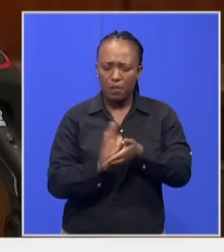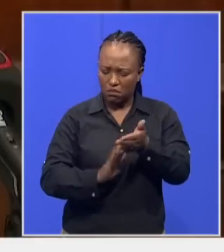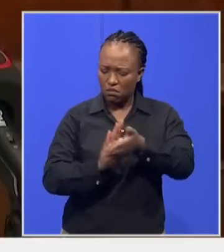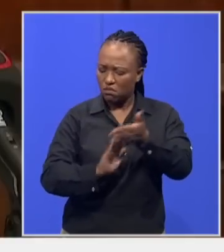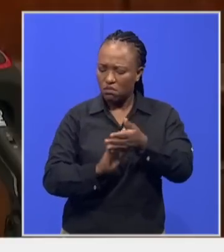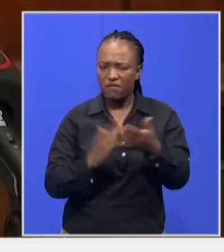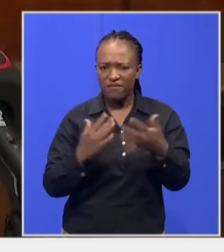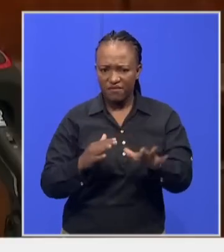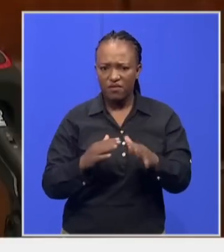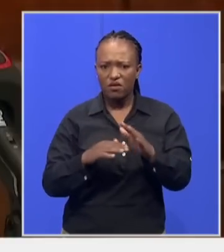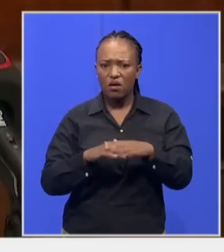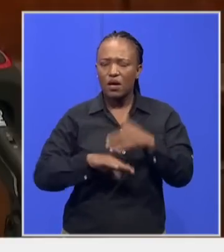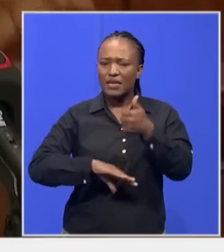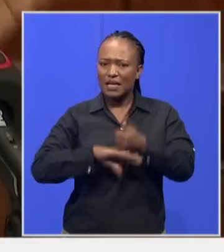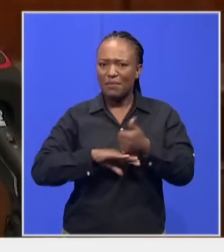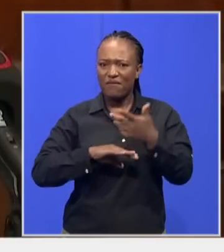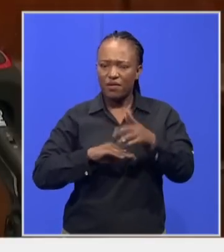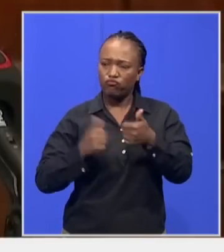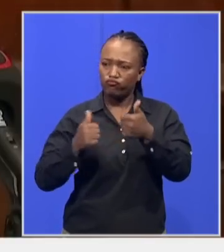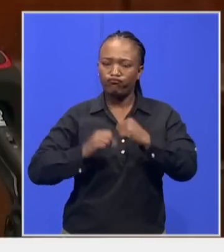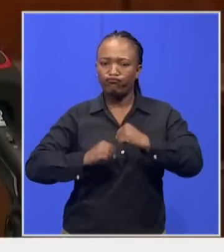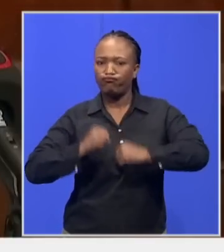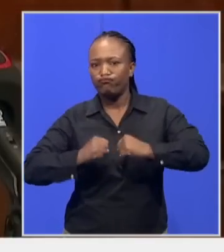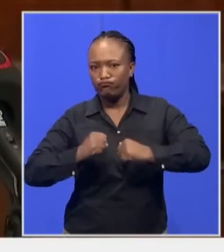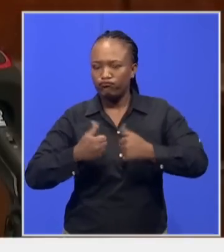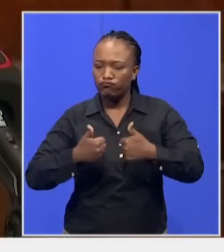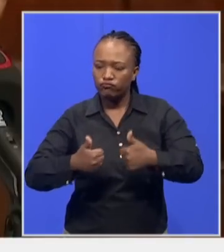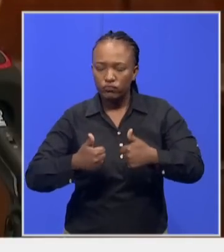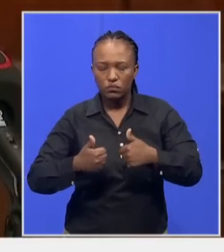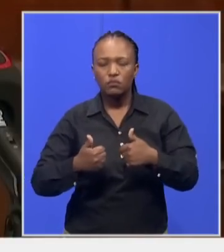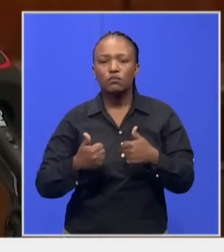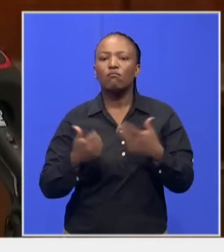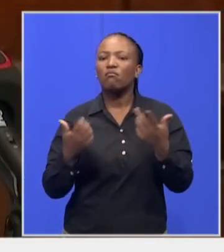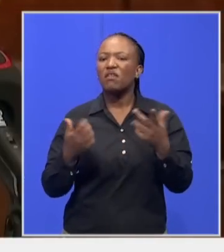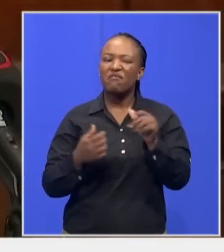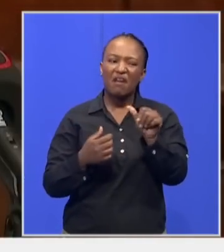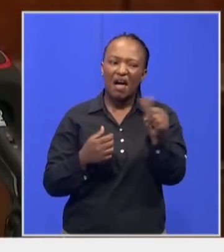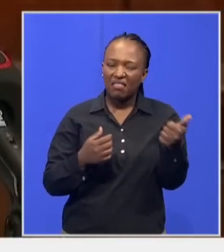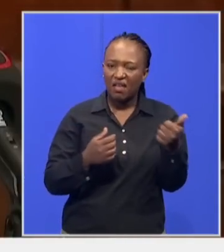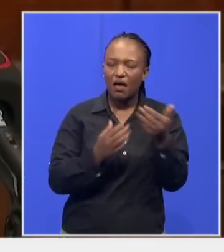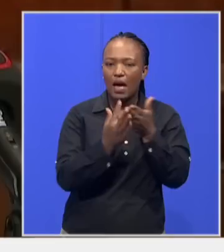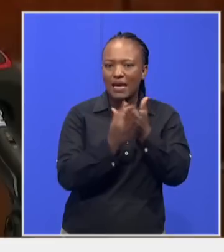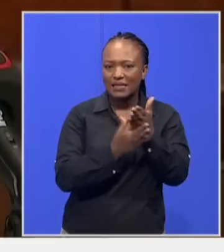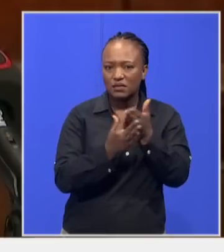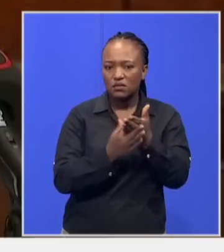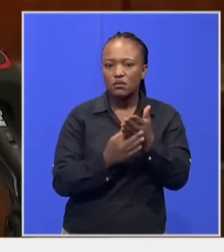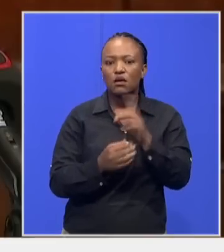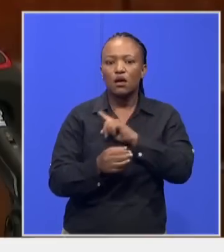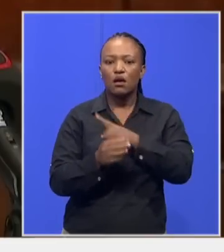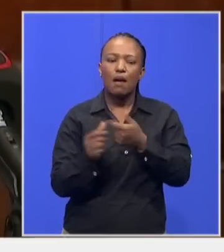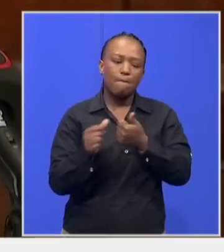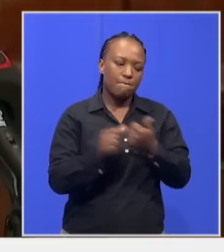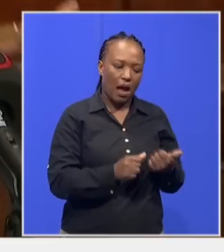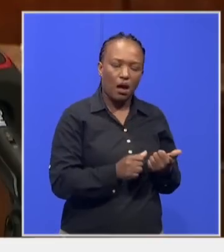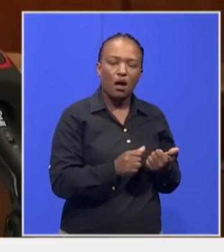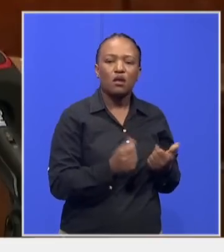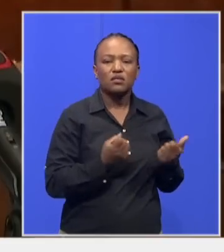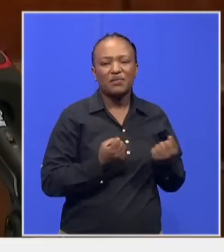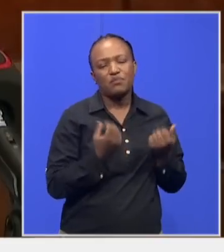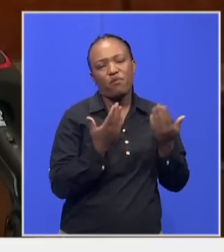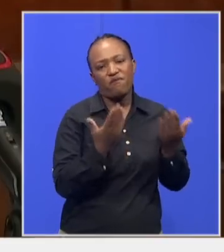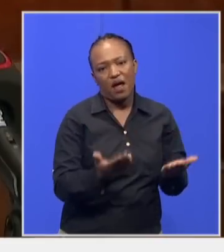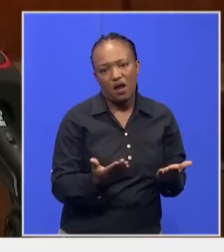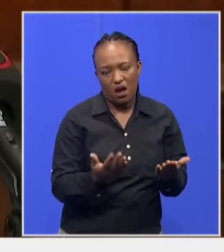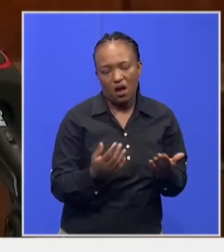have established stability, there's additional or excess capacity, then you go back to the supply. So those are the choices